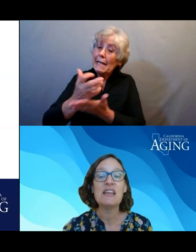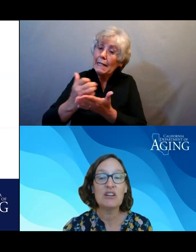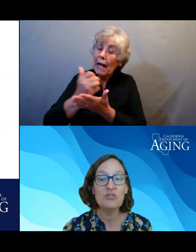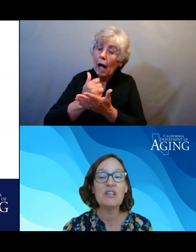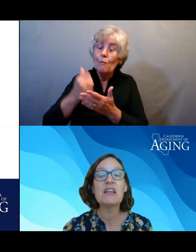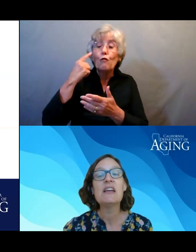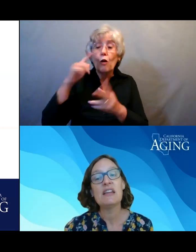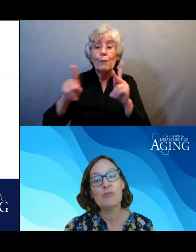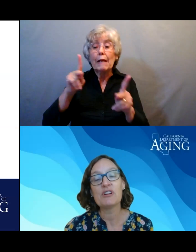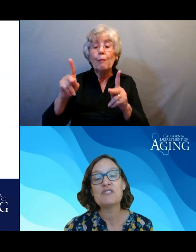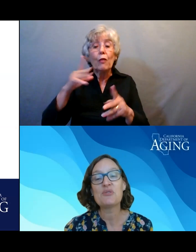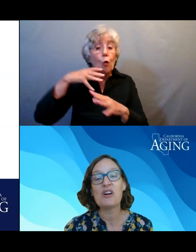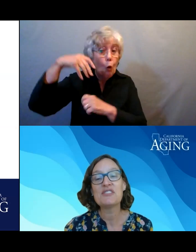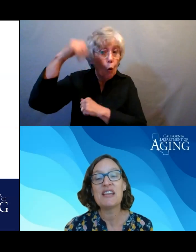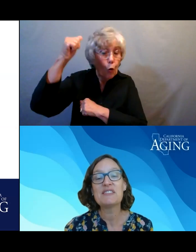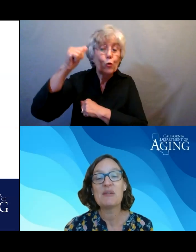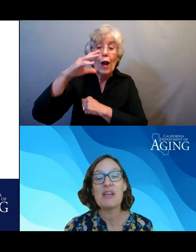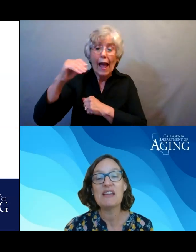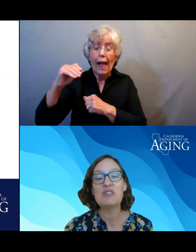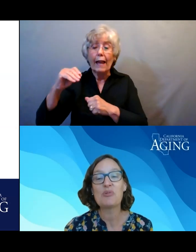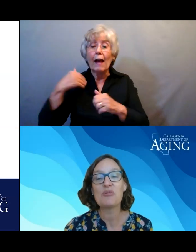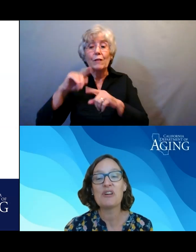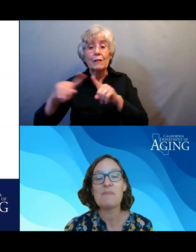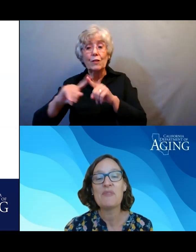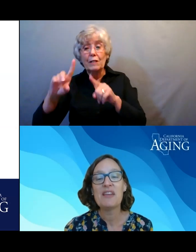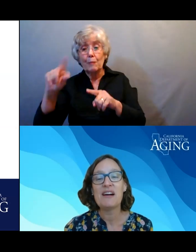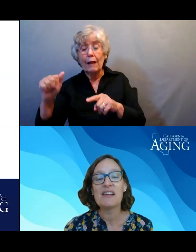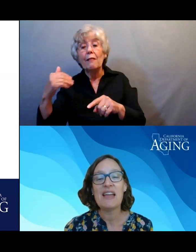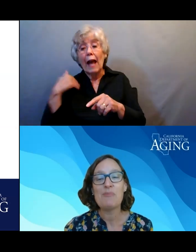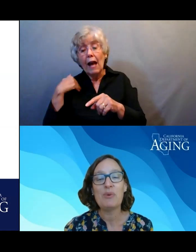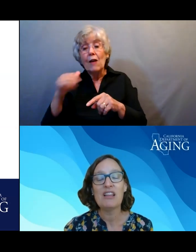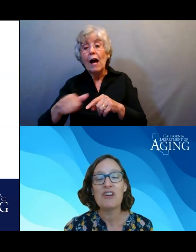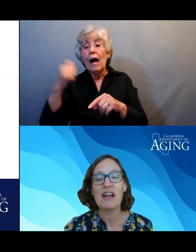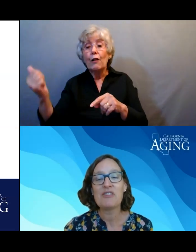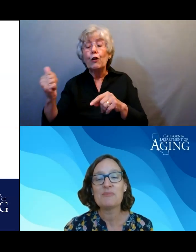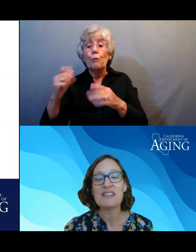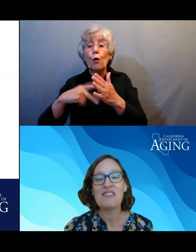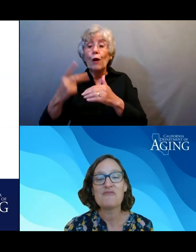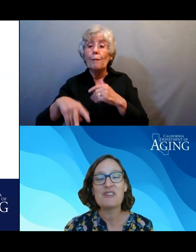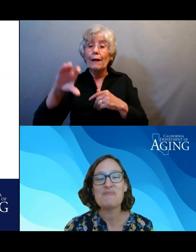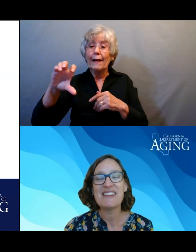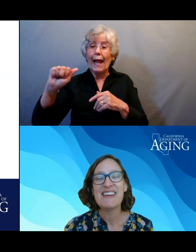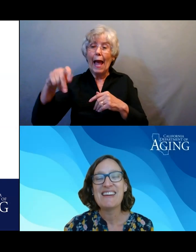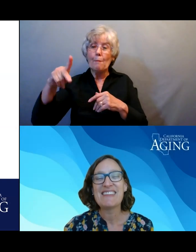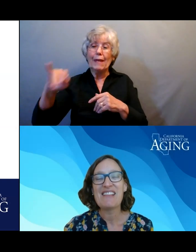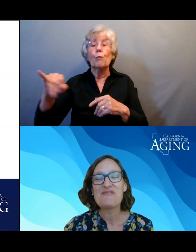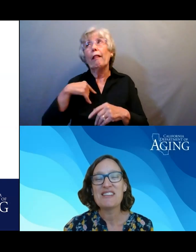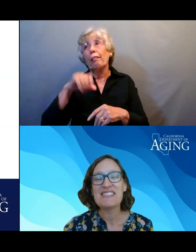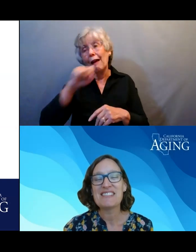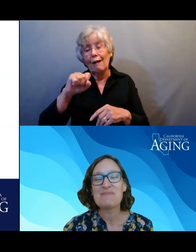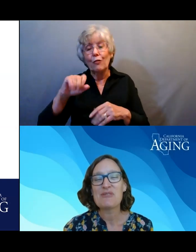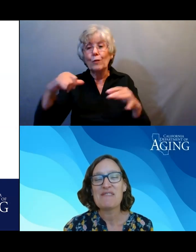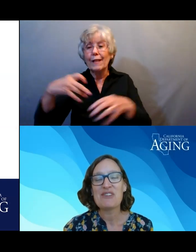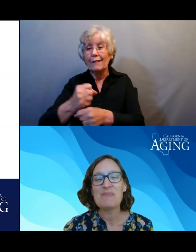disabilities, including immigrants, through our state's companion program, CAPI. We love our acronyms in California, but the